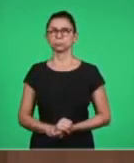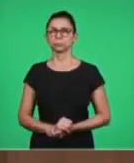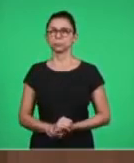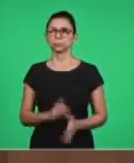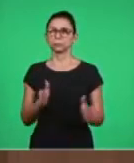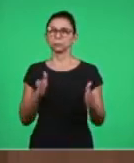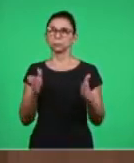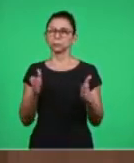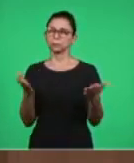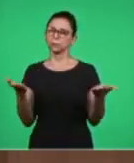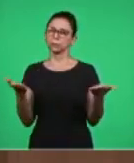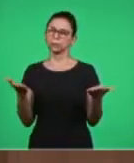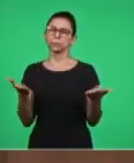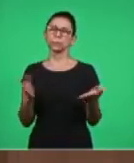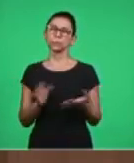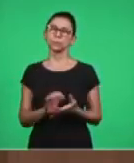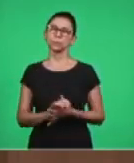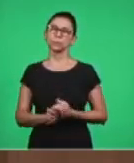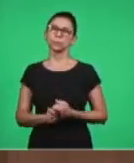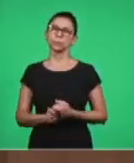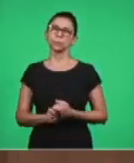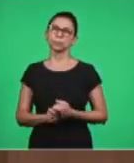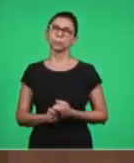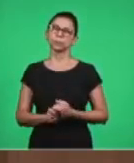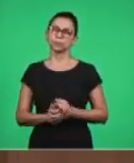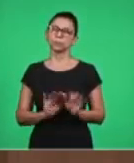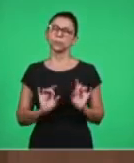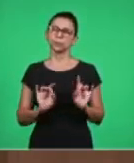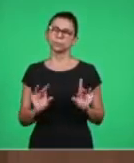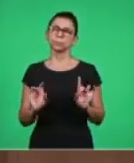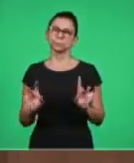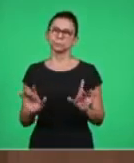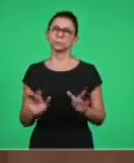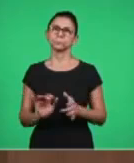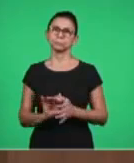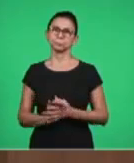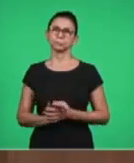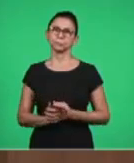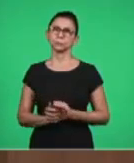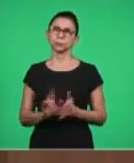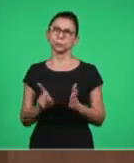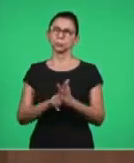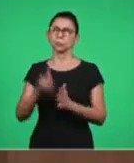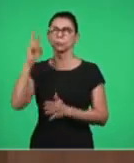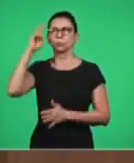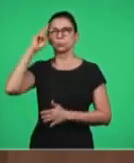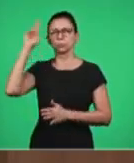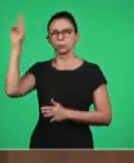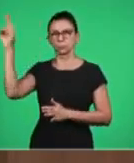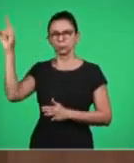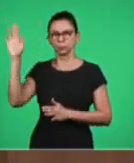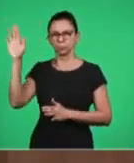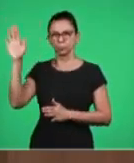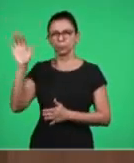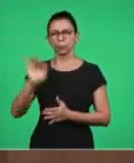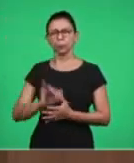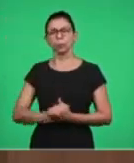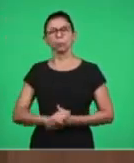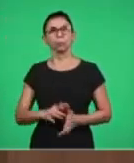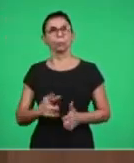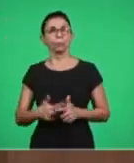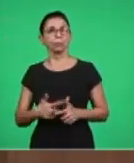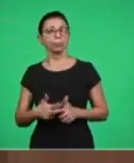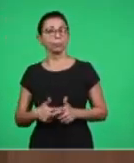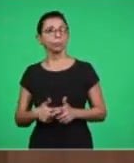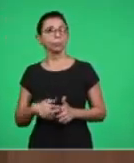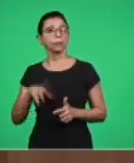that the moment in which we are is a moment, a very special moment in the in God's economy, because of the